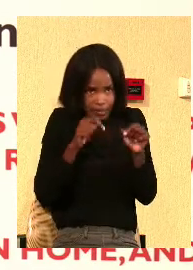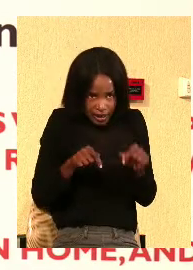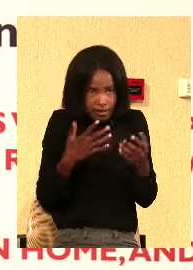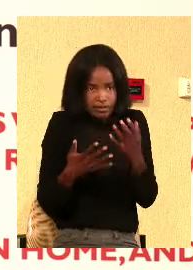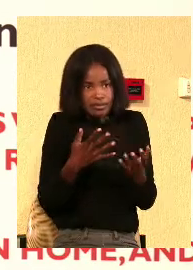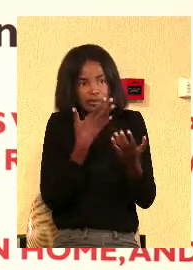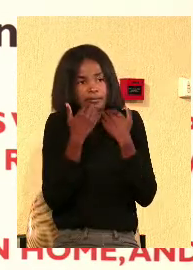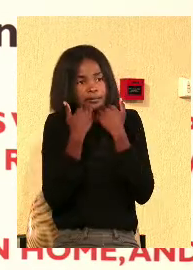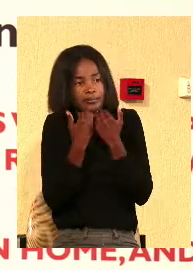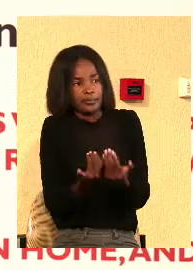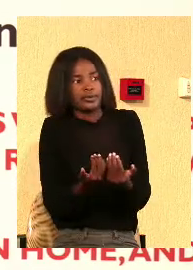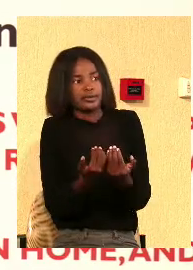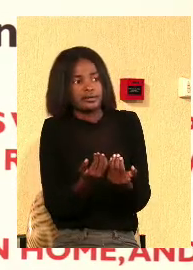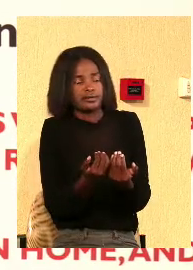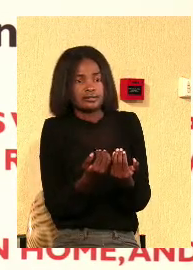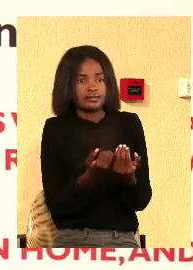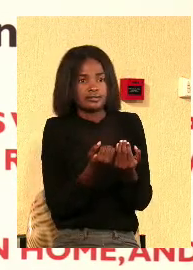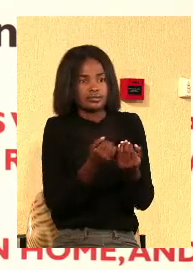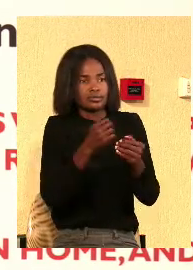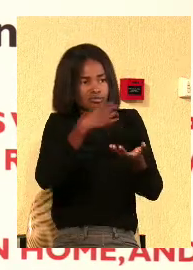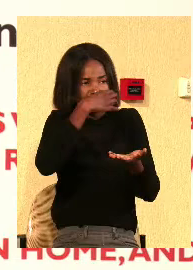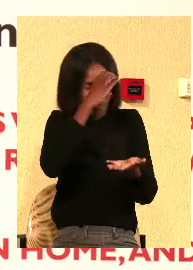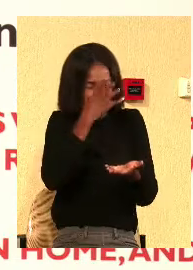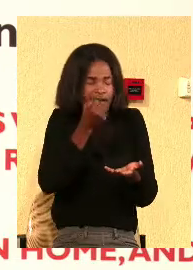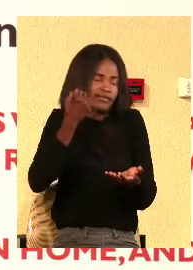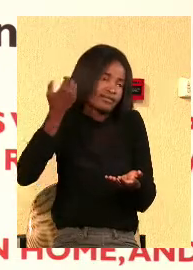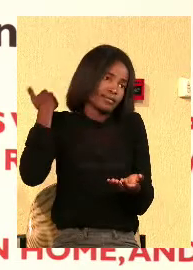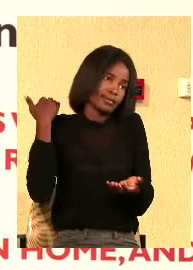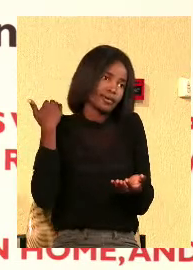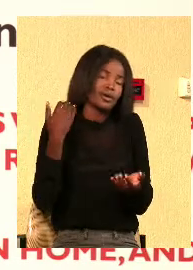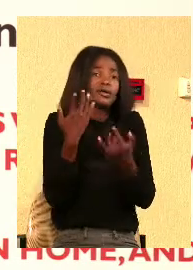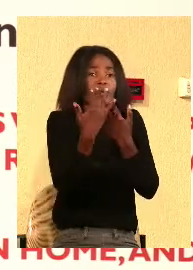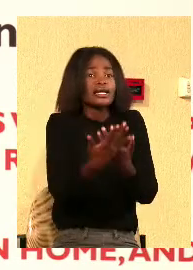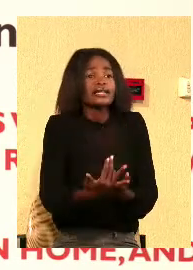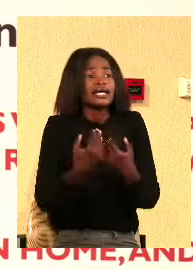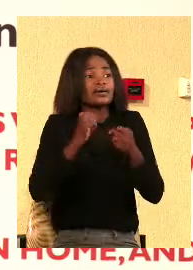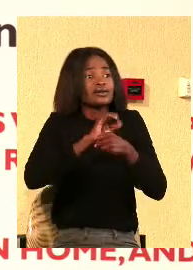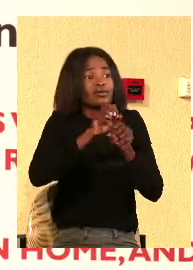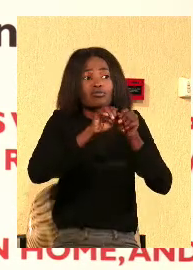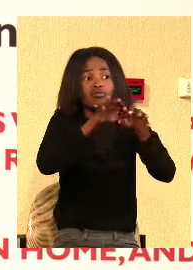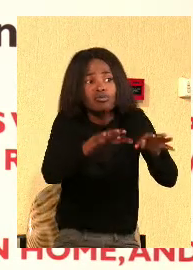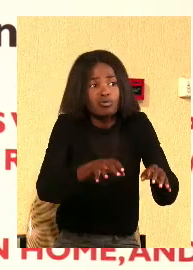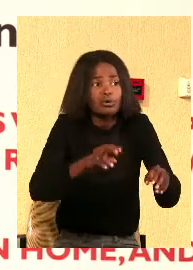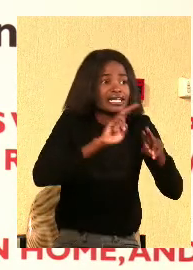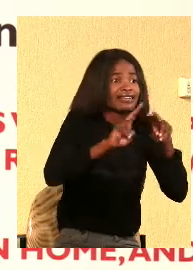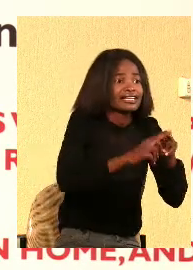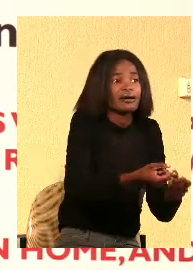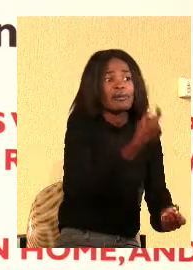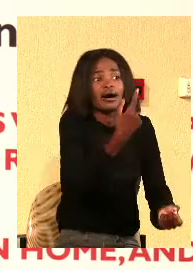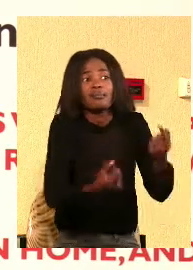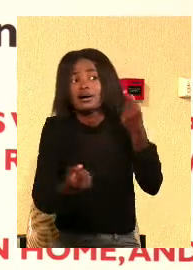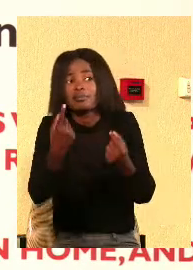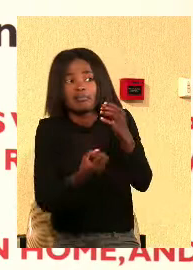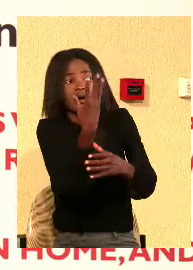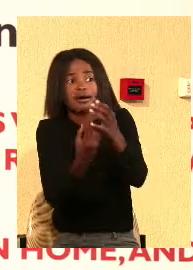If the epidemic doesn't come the way we fear, then we dislodge our equipment, no problem. But it would be